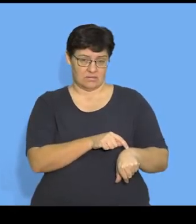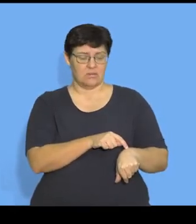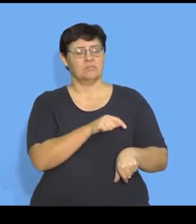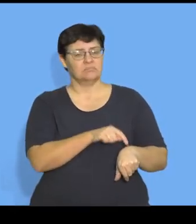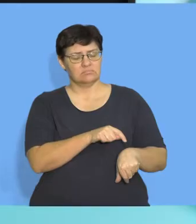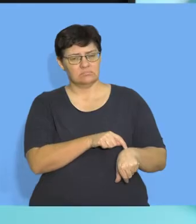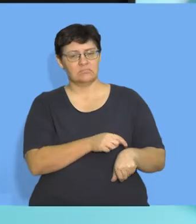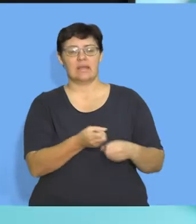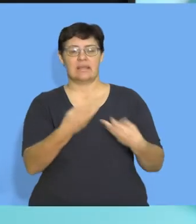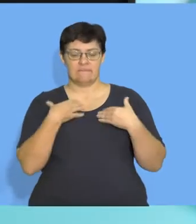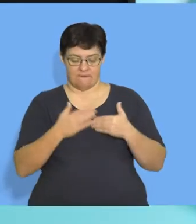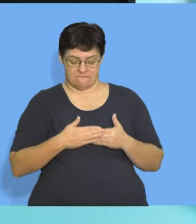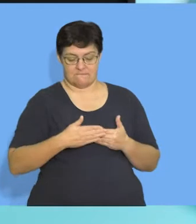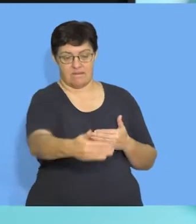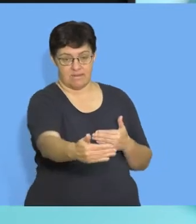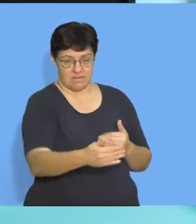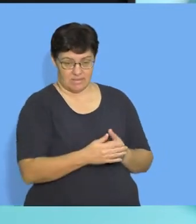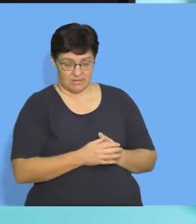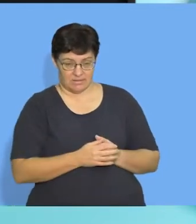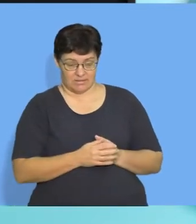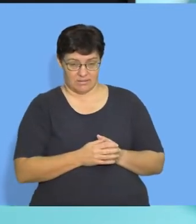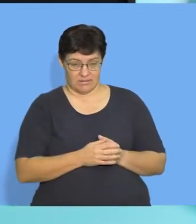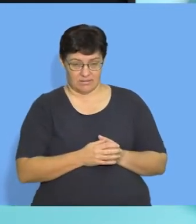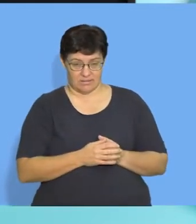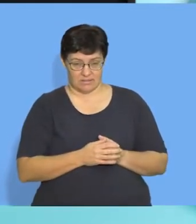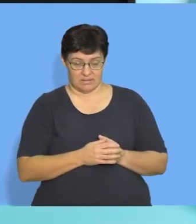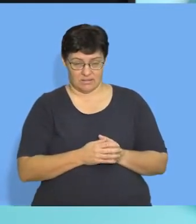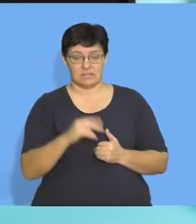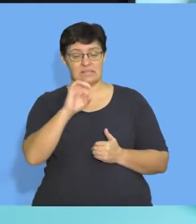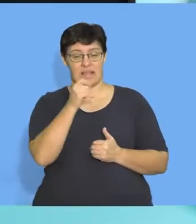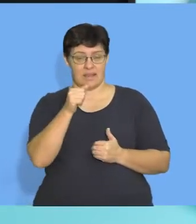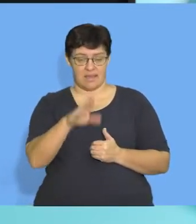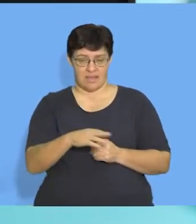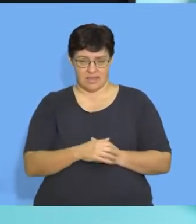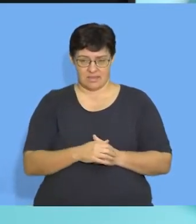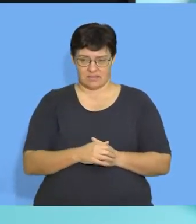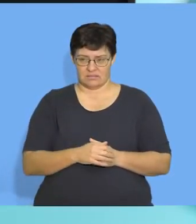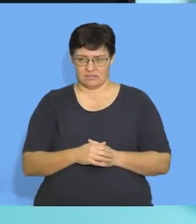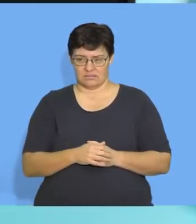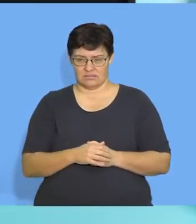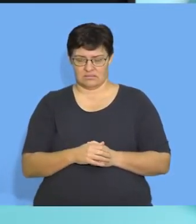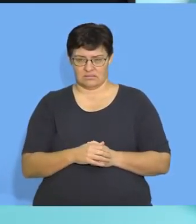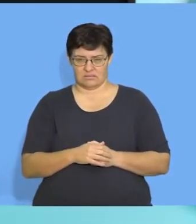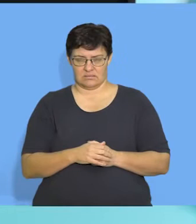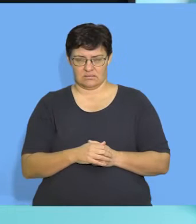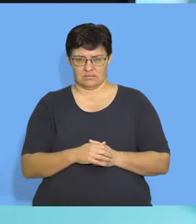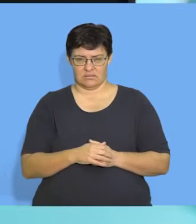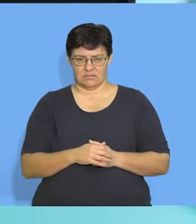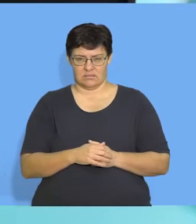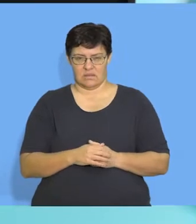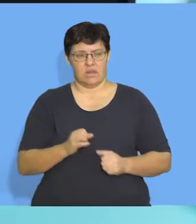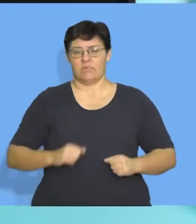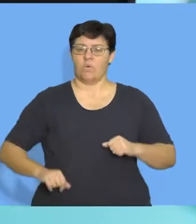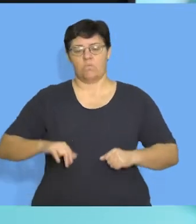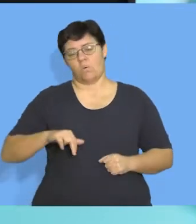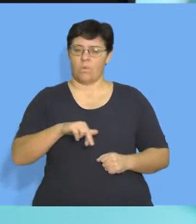really give us distance. That's a scalar. If we have to actually go, so when I finish a walk and I